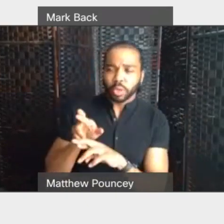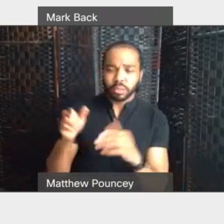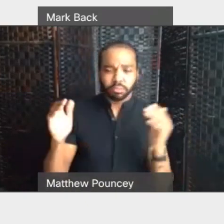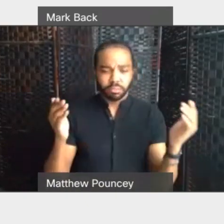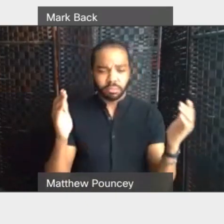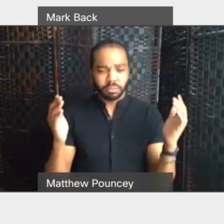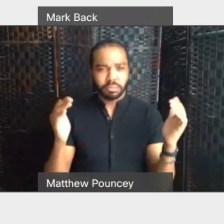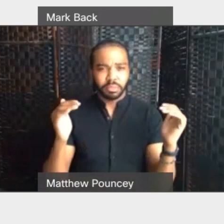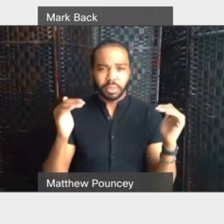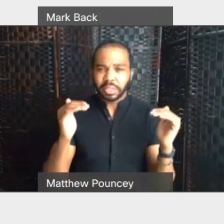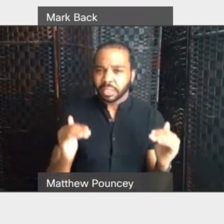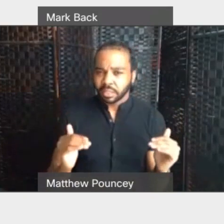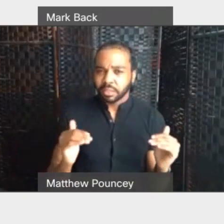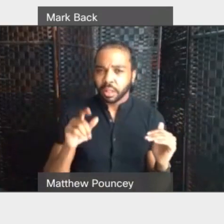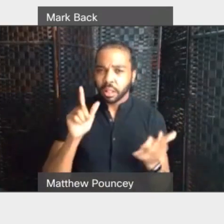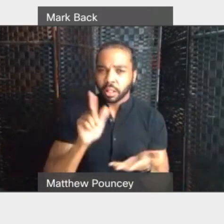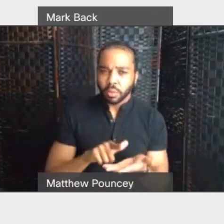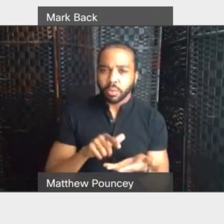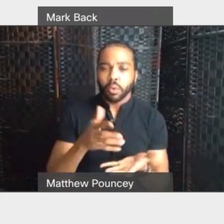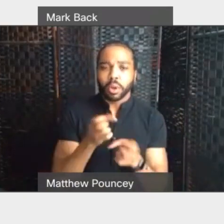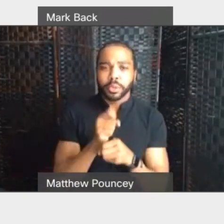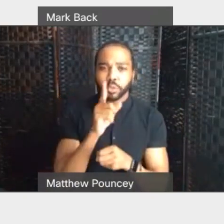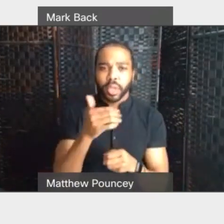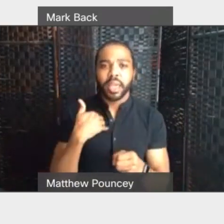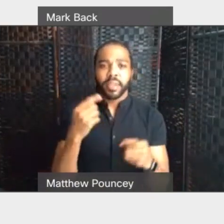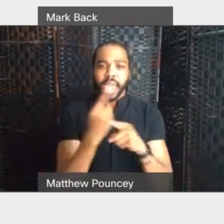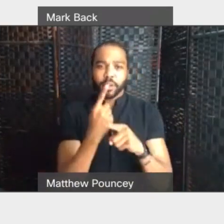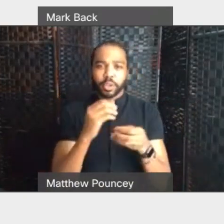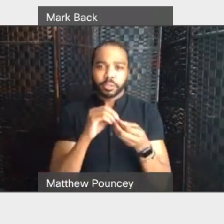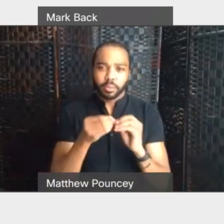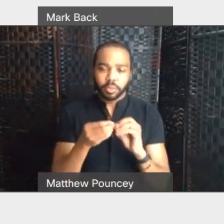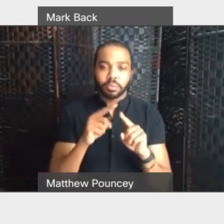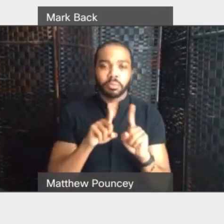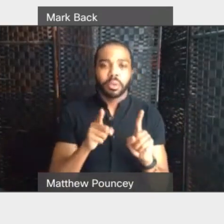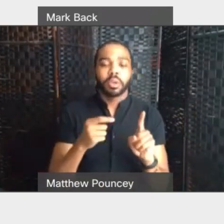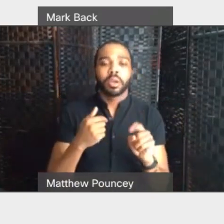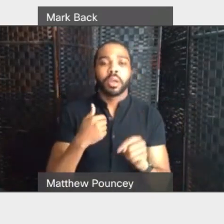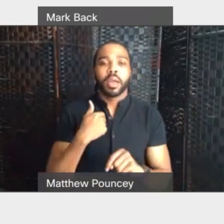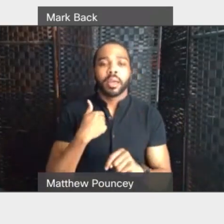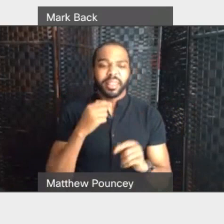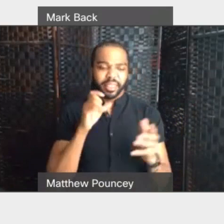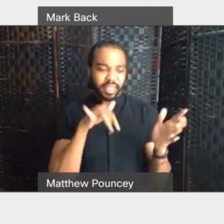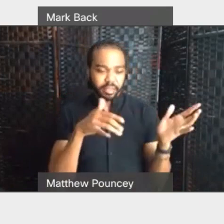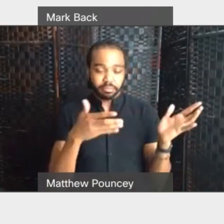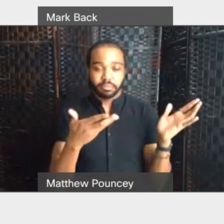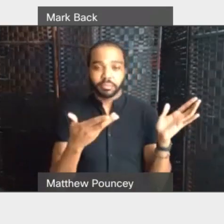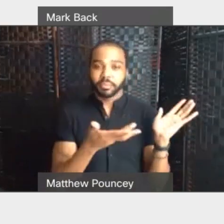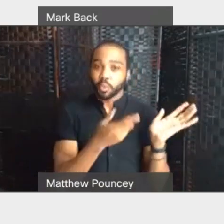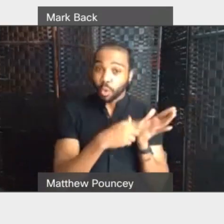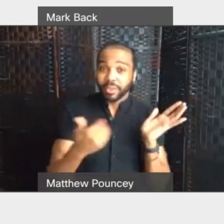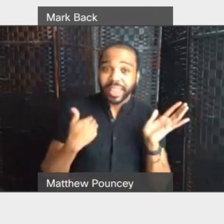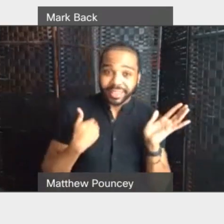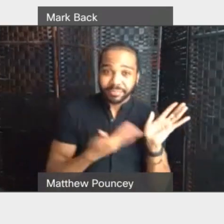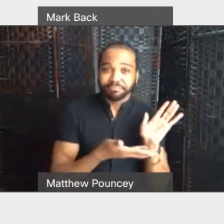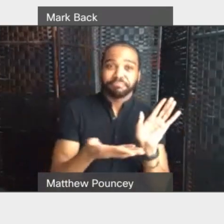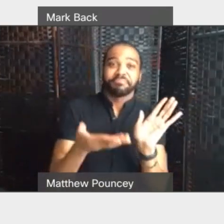low. And so I want to make sure we have accurate numbers. But that is in terms of the data we have, as I say, that's the data we